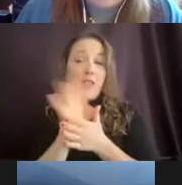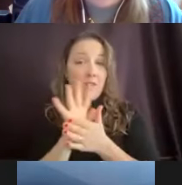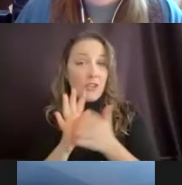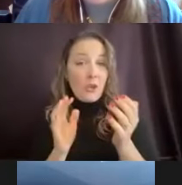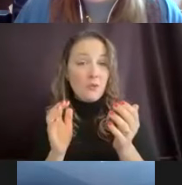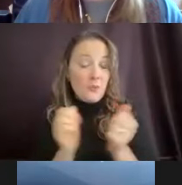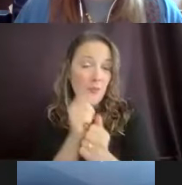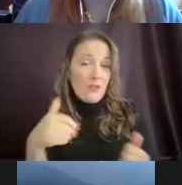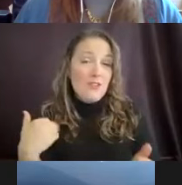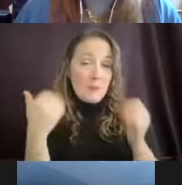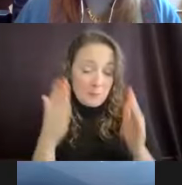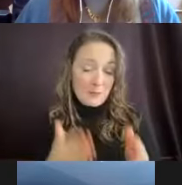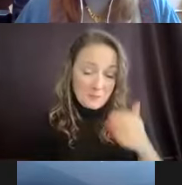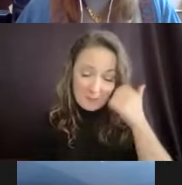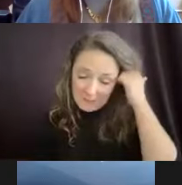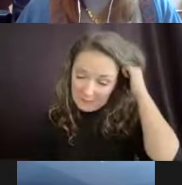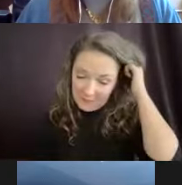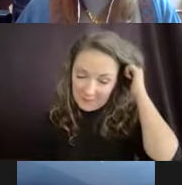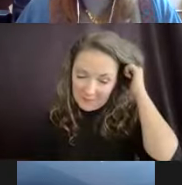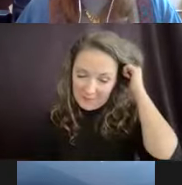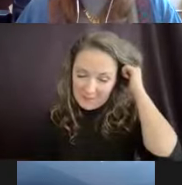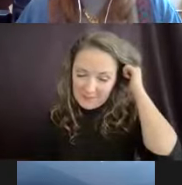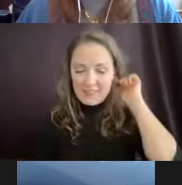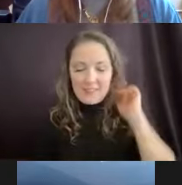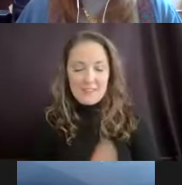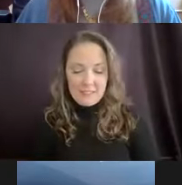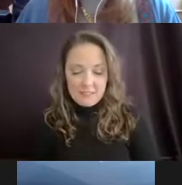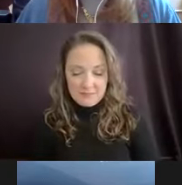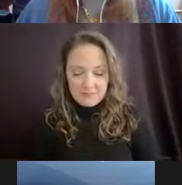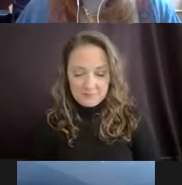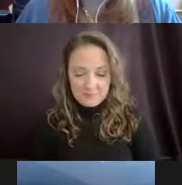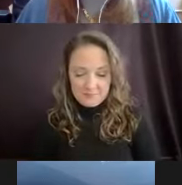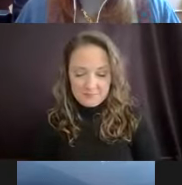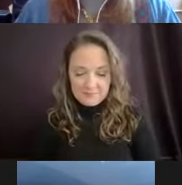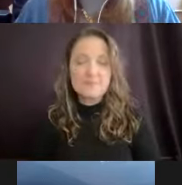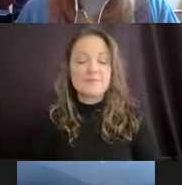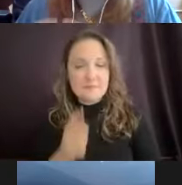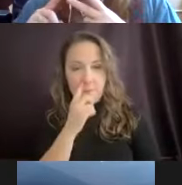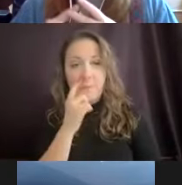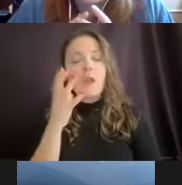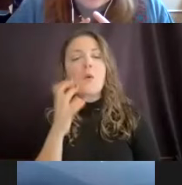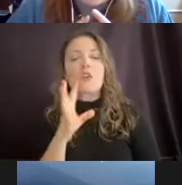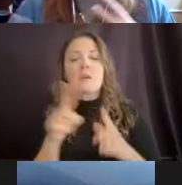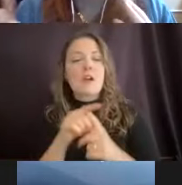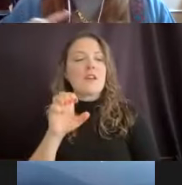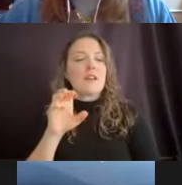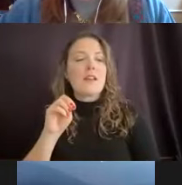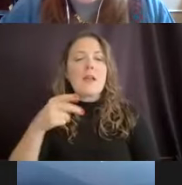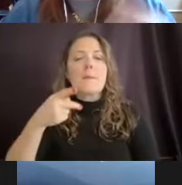young person. But I also want to talk about empathy. So we've talked about healthy relationships,